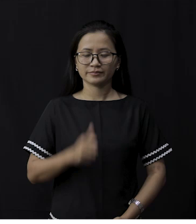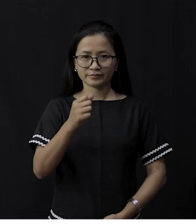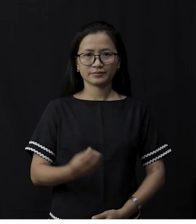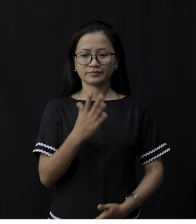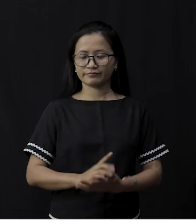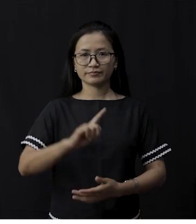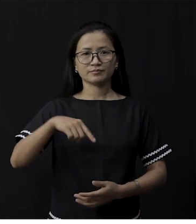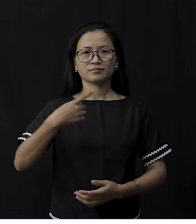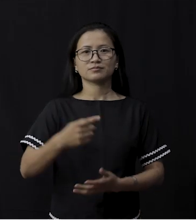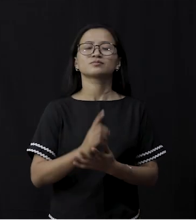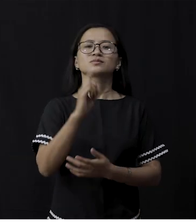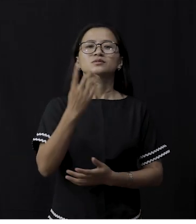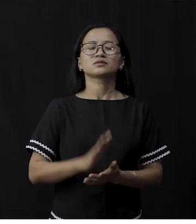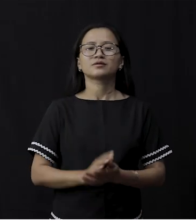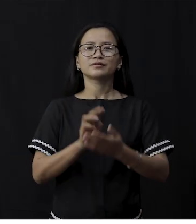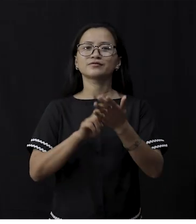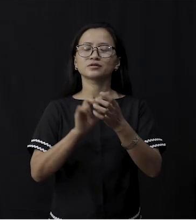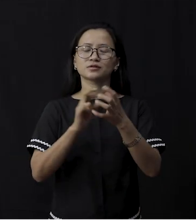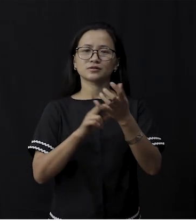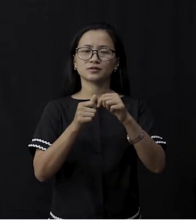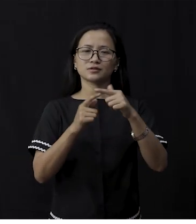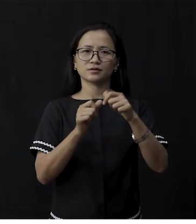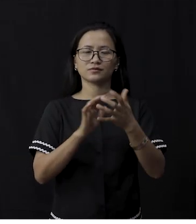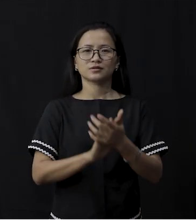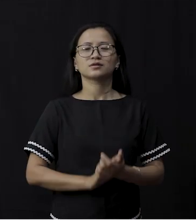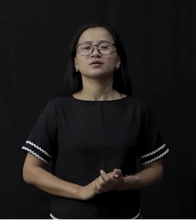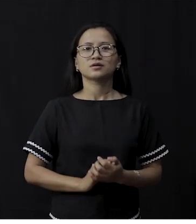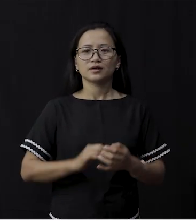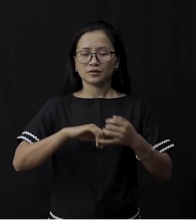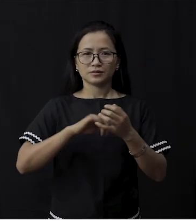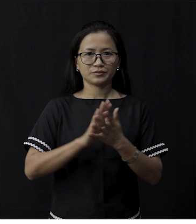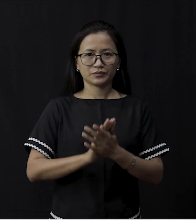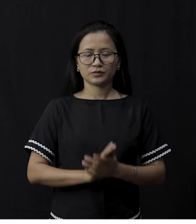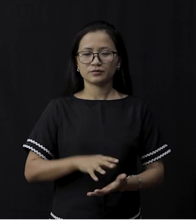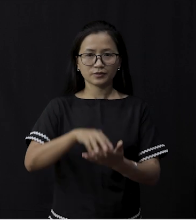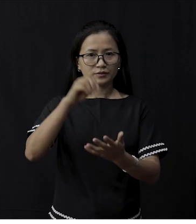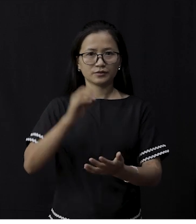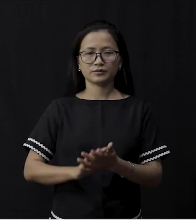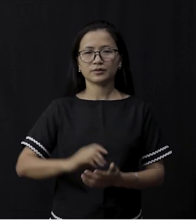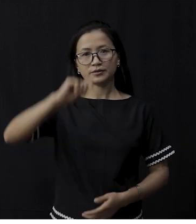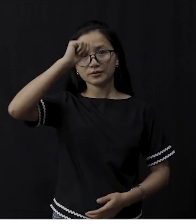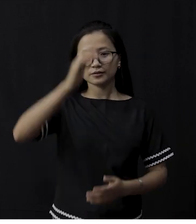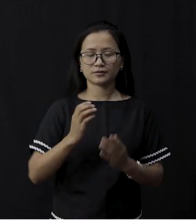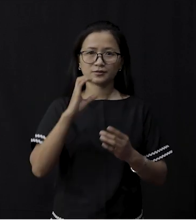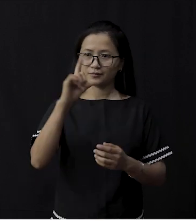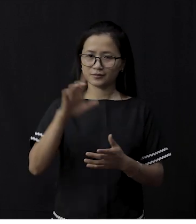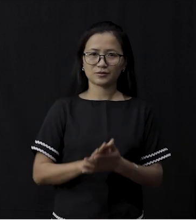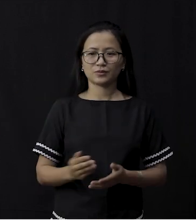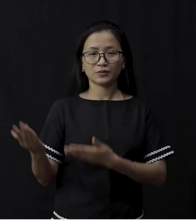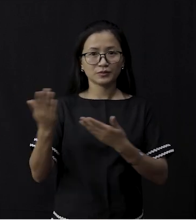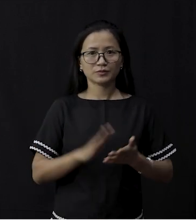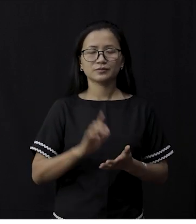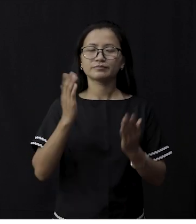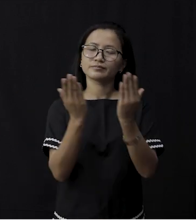Good morning, everyone. I am Vinita Sharma and I'll be taking your English classes. So, welcome to this lesson.